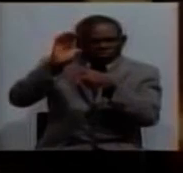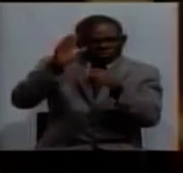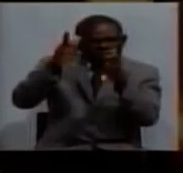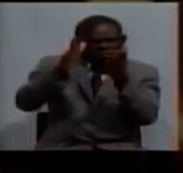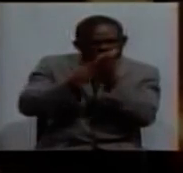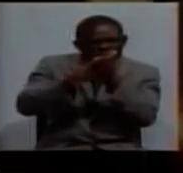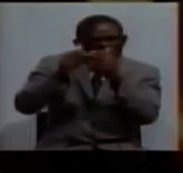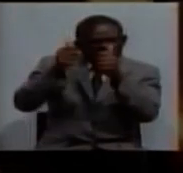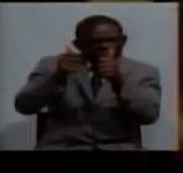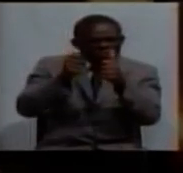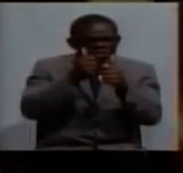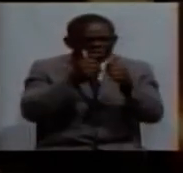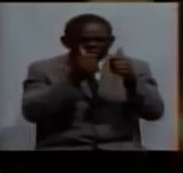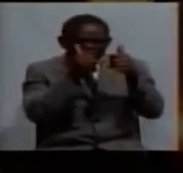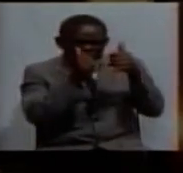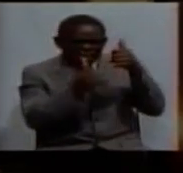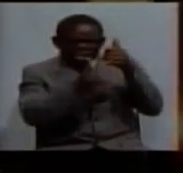Province? So shouldn't